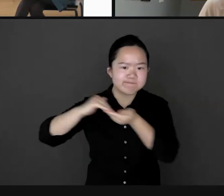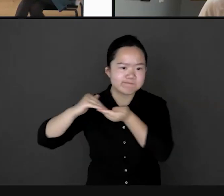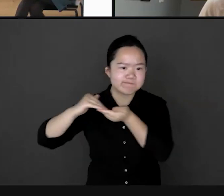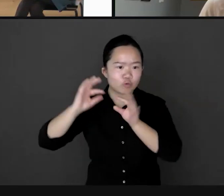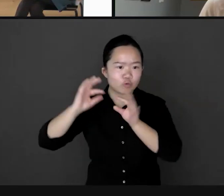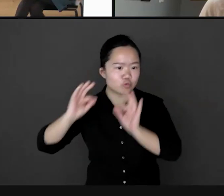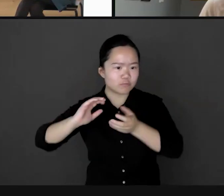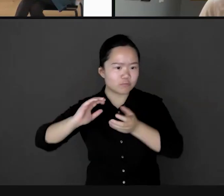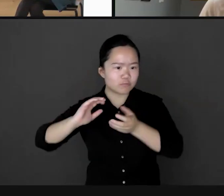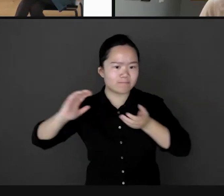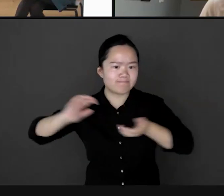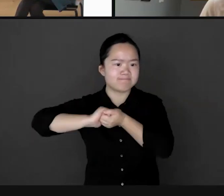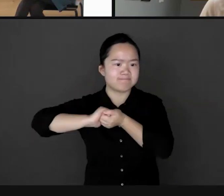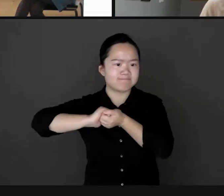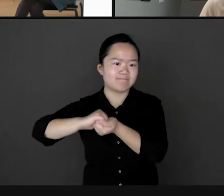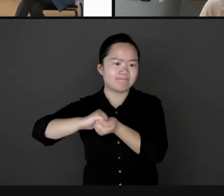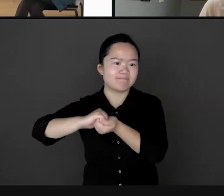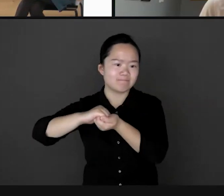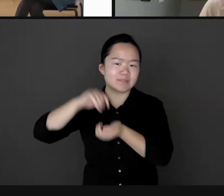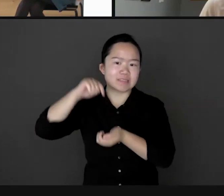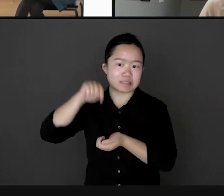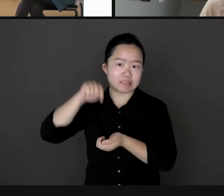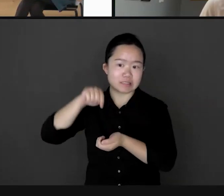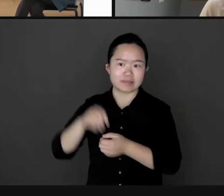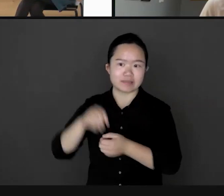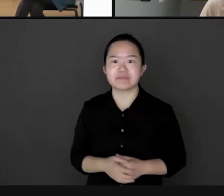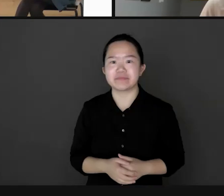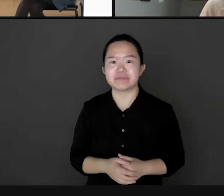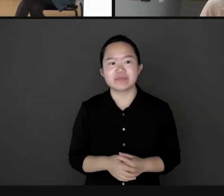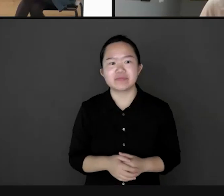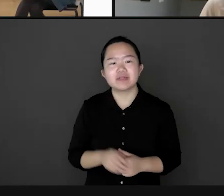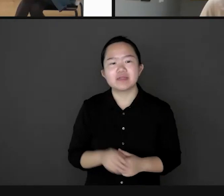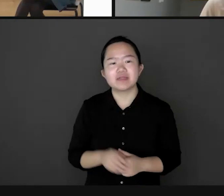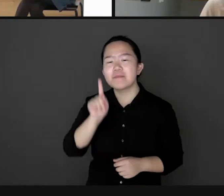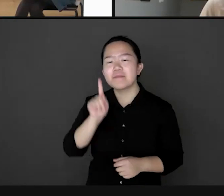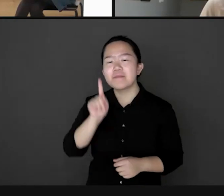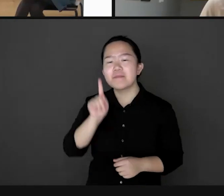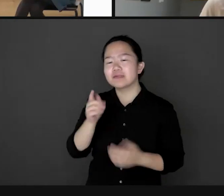new allies, but the Parliament is also has a different configuration.